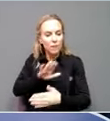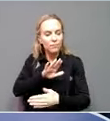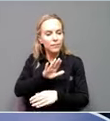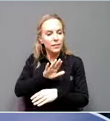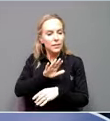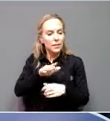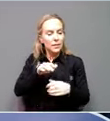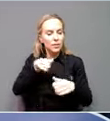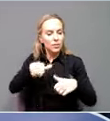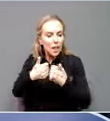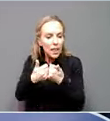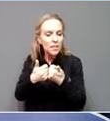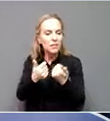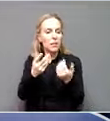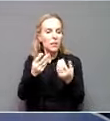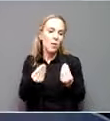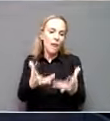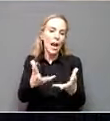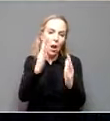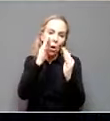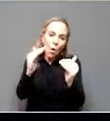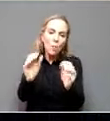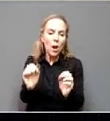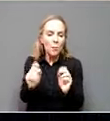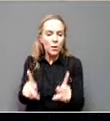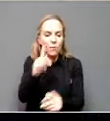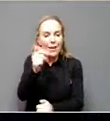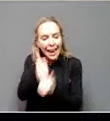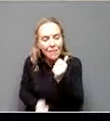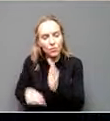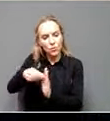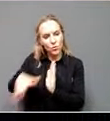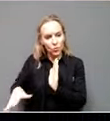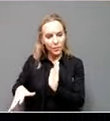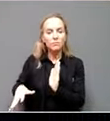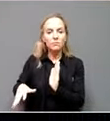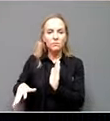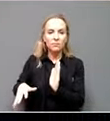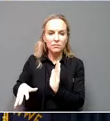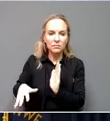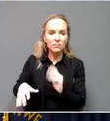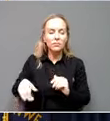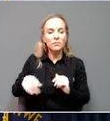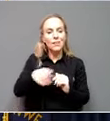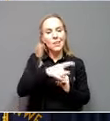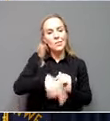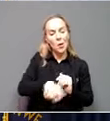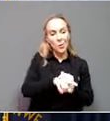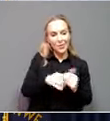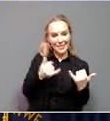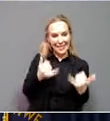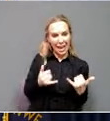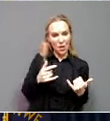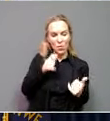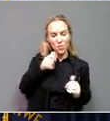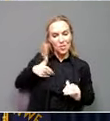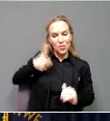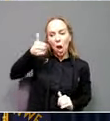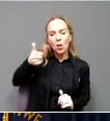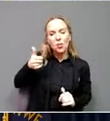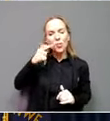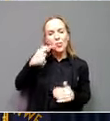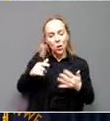and provide hope and opportunity for every student. And those in the lower grades are watching too, knowing that as long